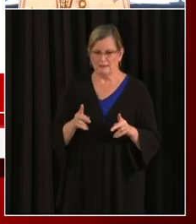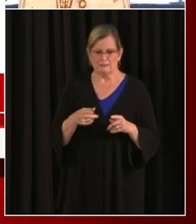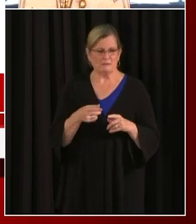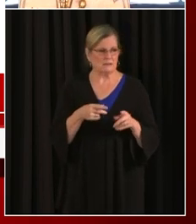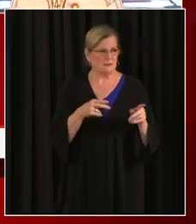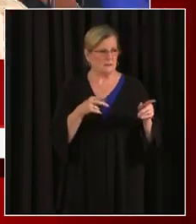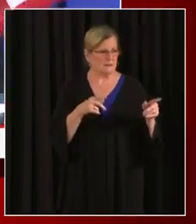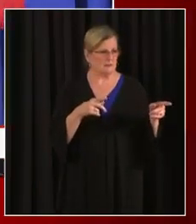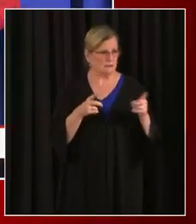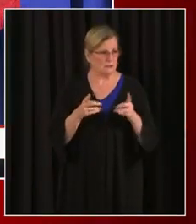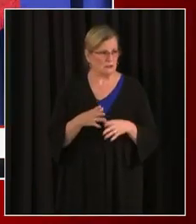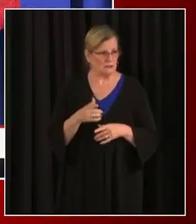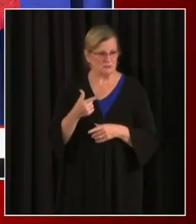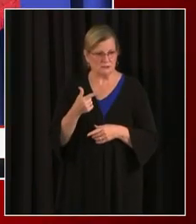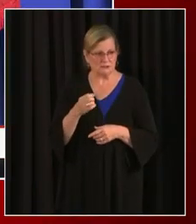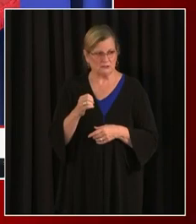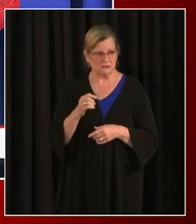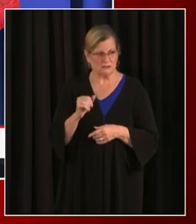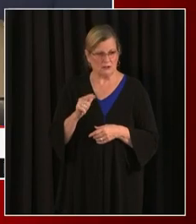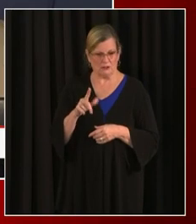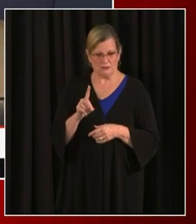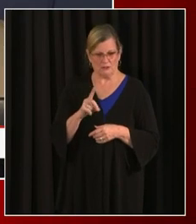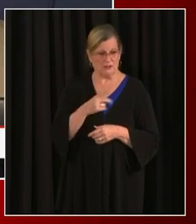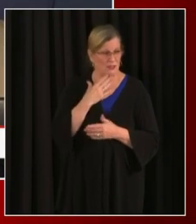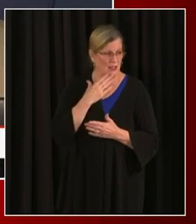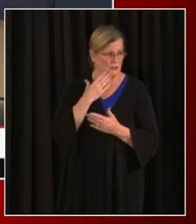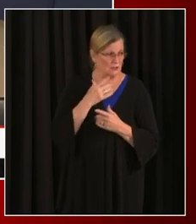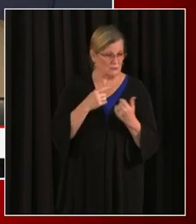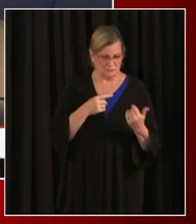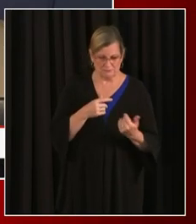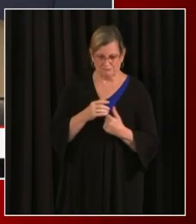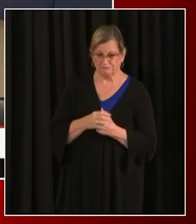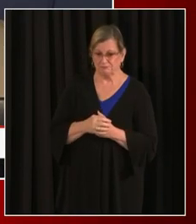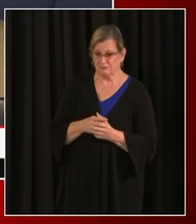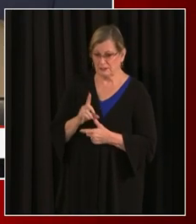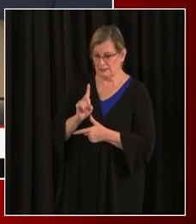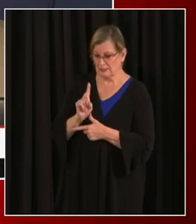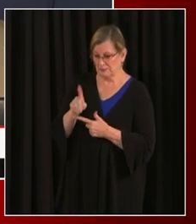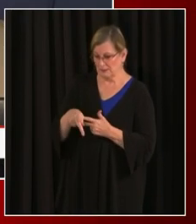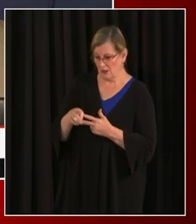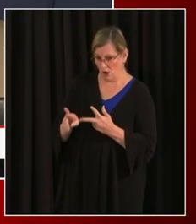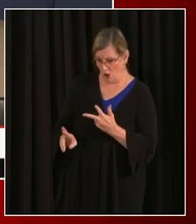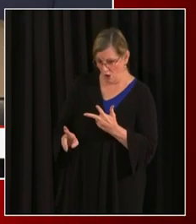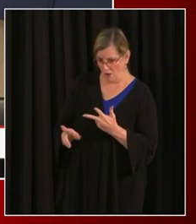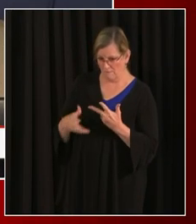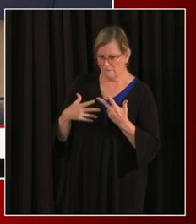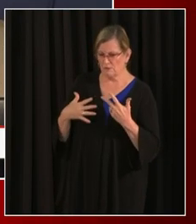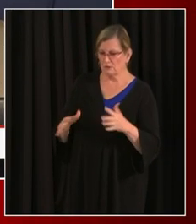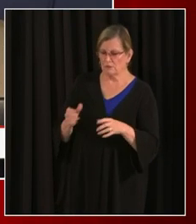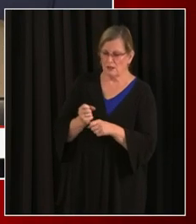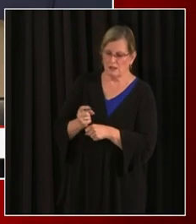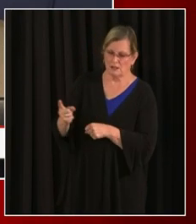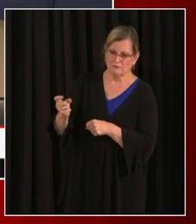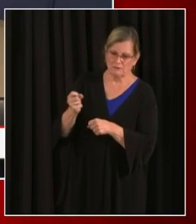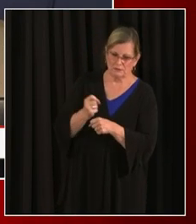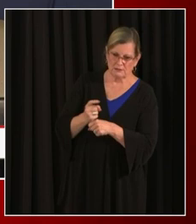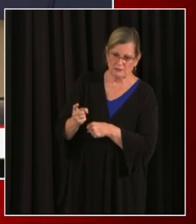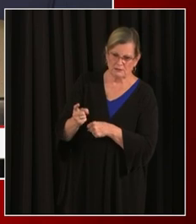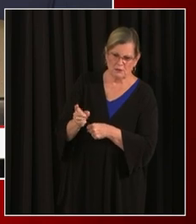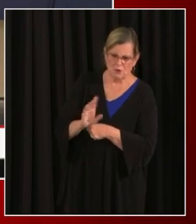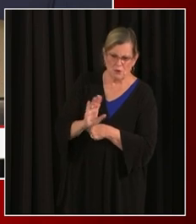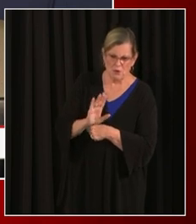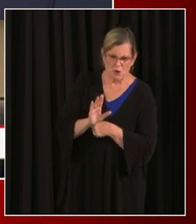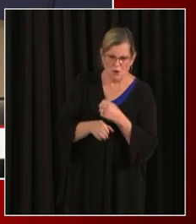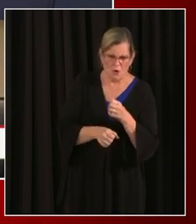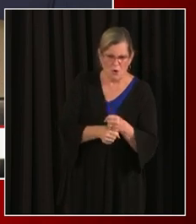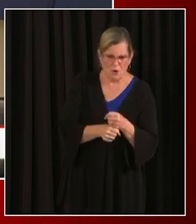more about that. Thank you, Mayor Bowser. DPW, as we do every year, is excited to do. Hold up.